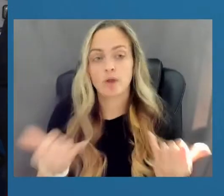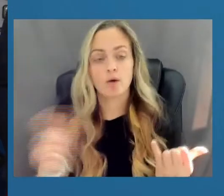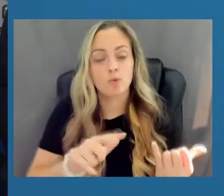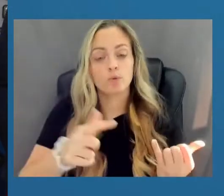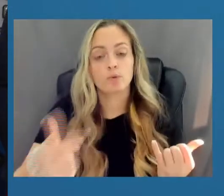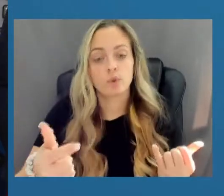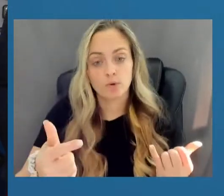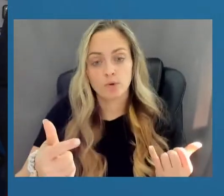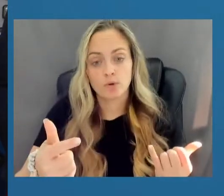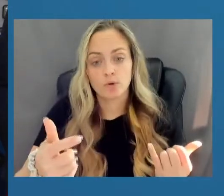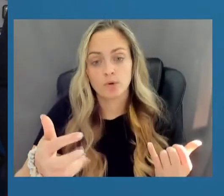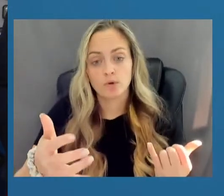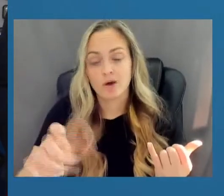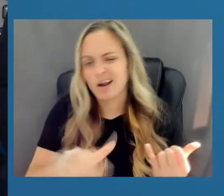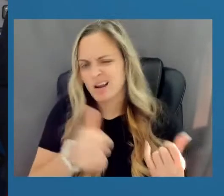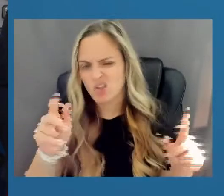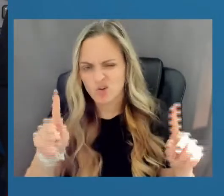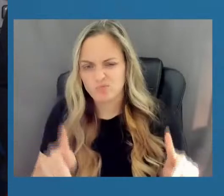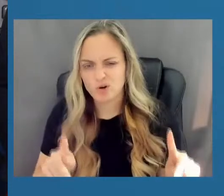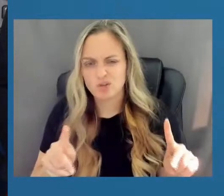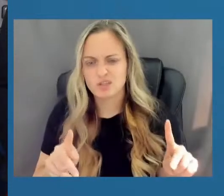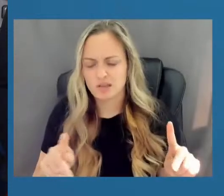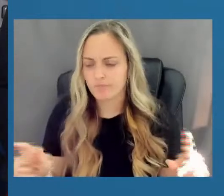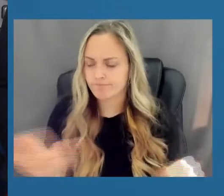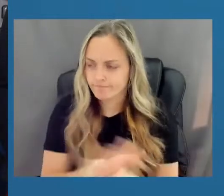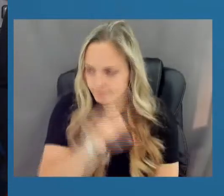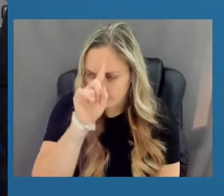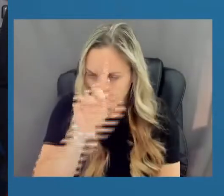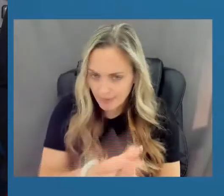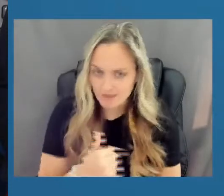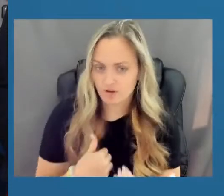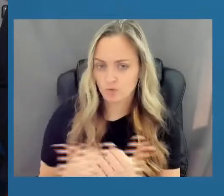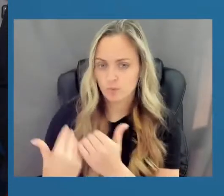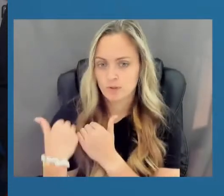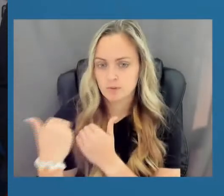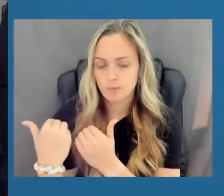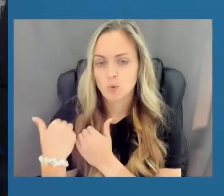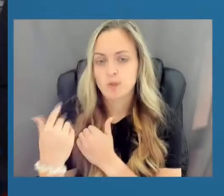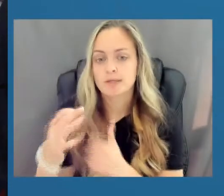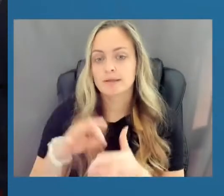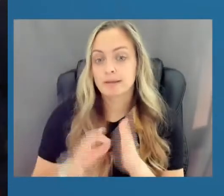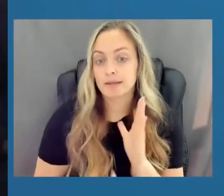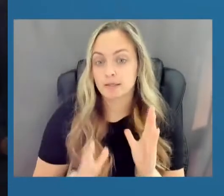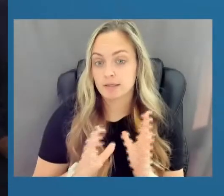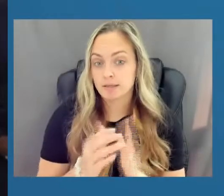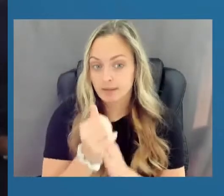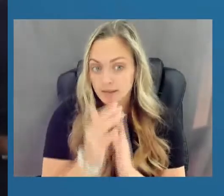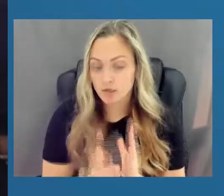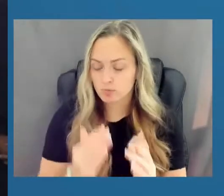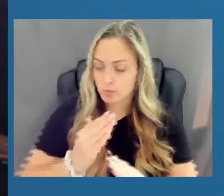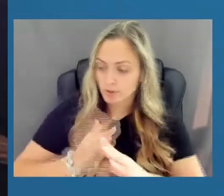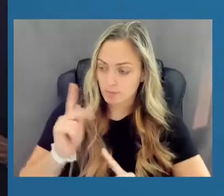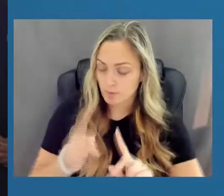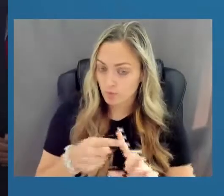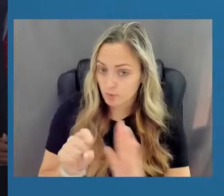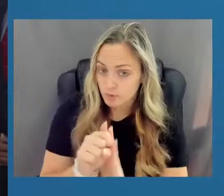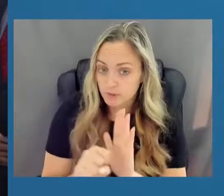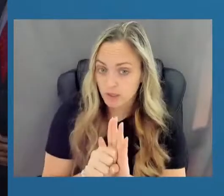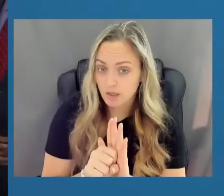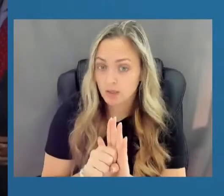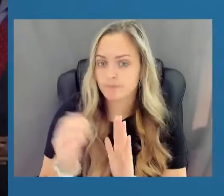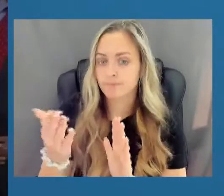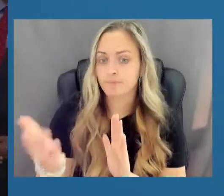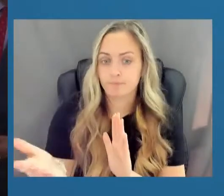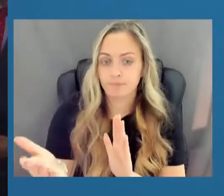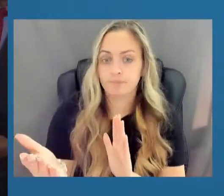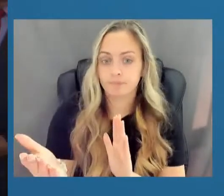to another person who truly believes in our responsibility as elected leaders to protect the people of our state. And I want to introduce to